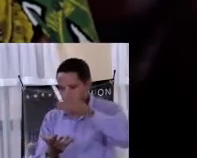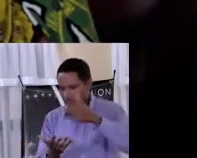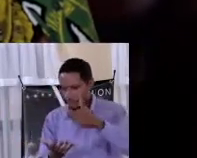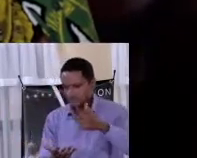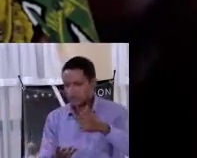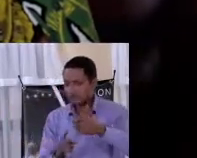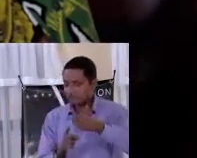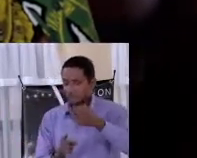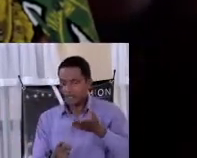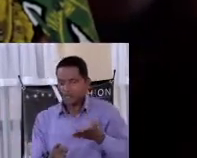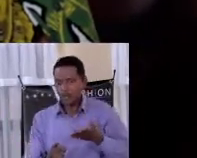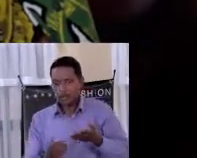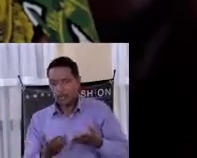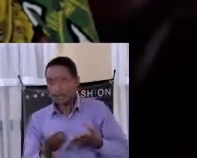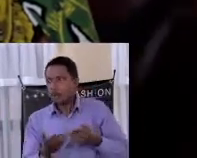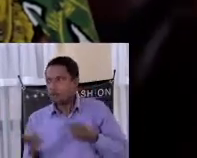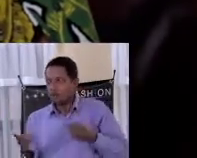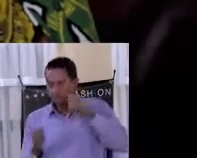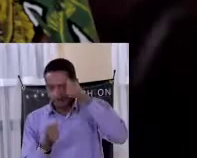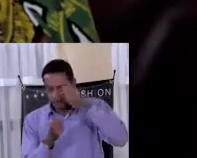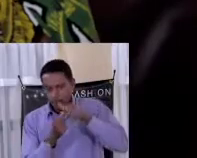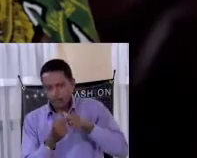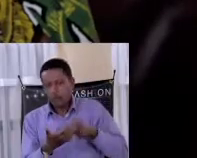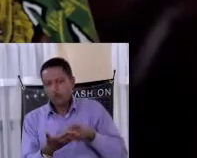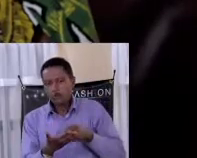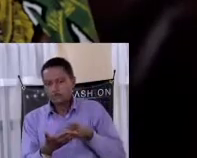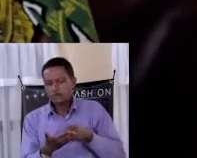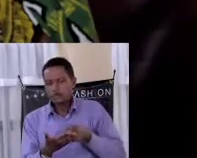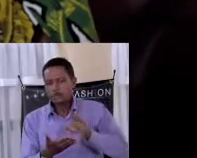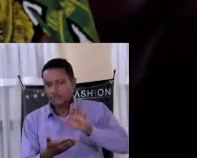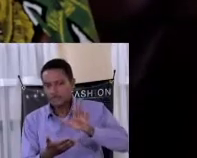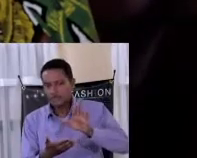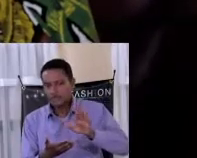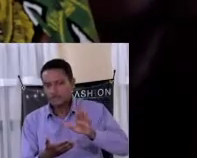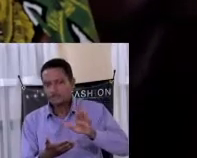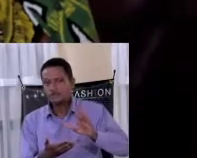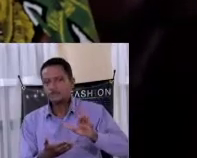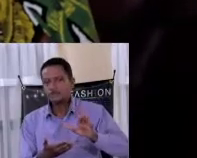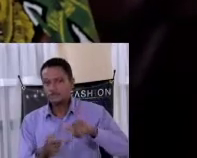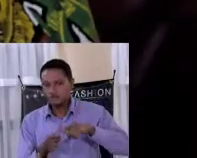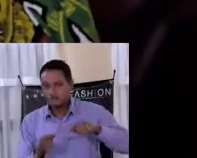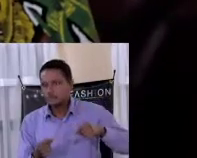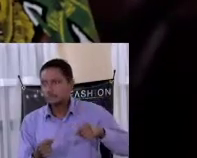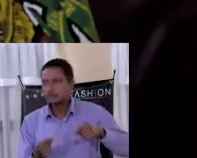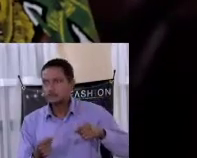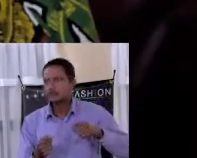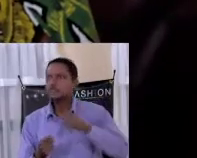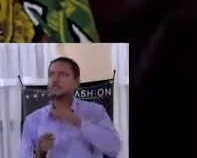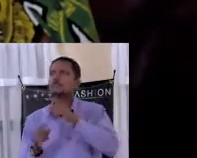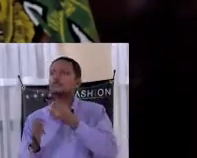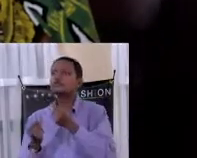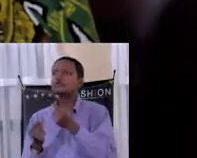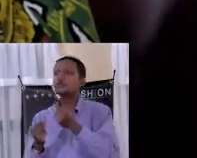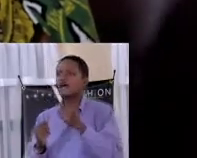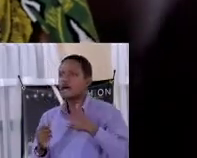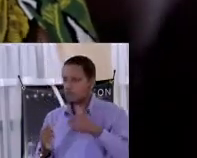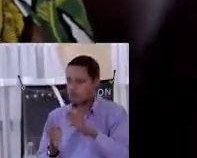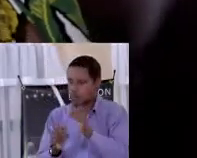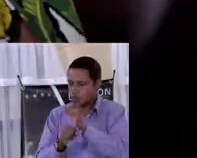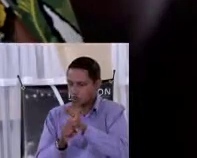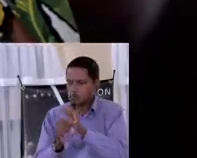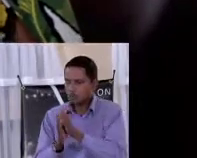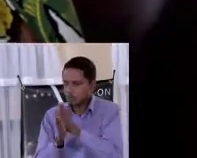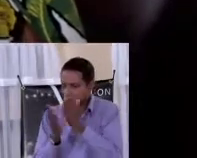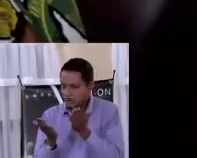and they remember, oh, this is the product. Ensure that you have a lookbook, line sheet, and so on, but that is also